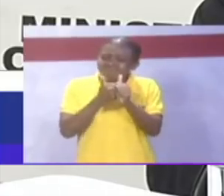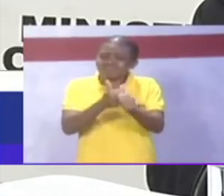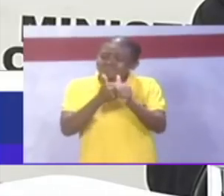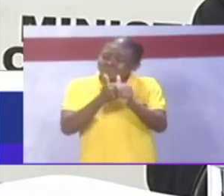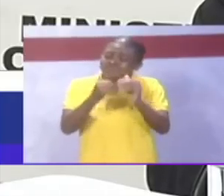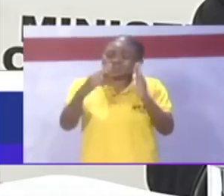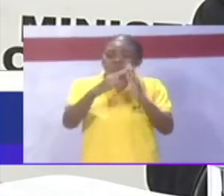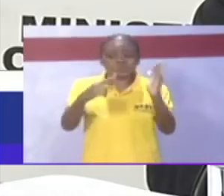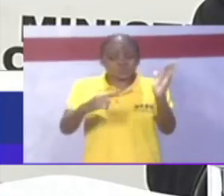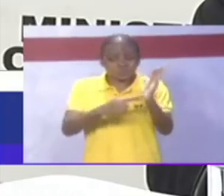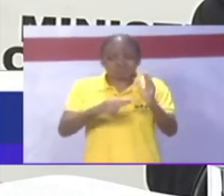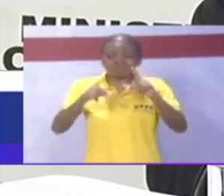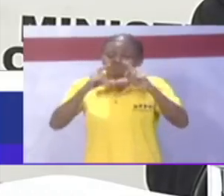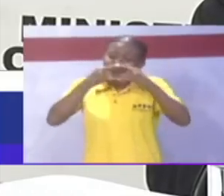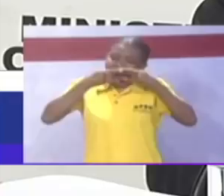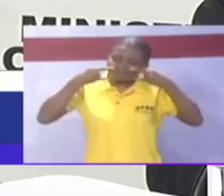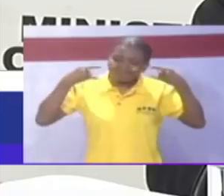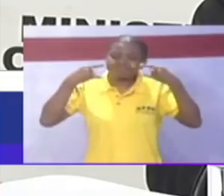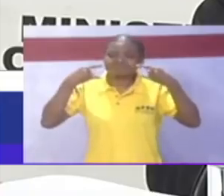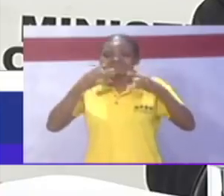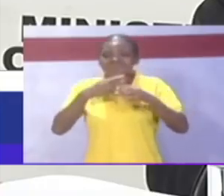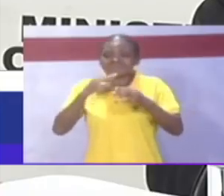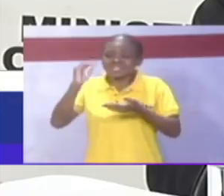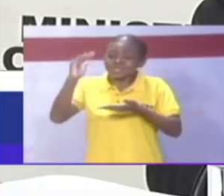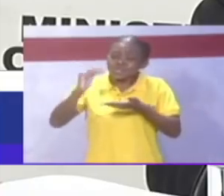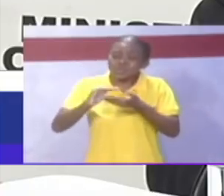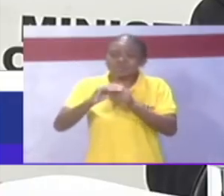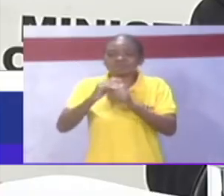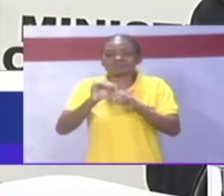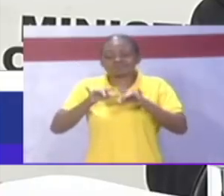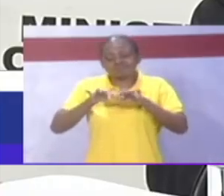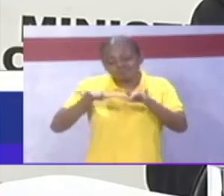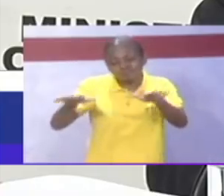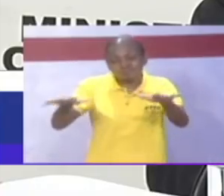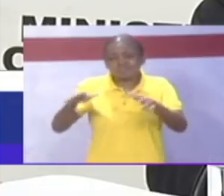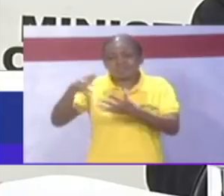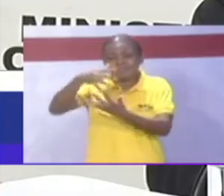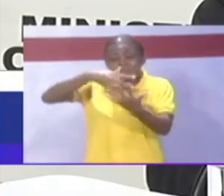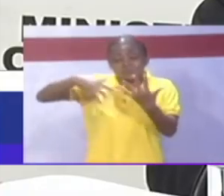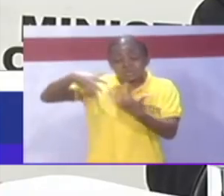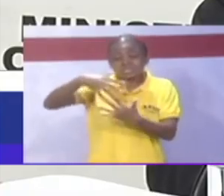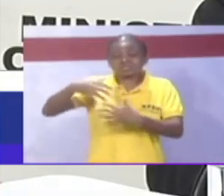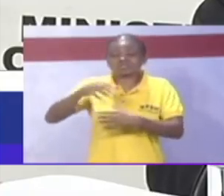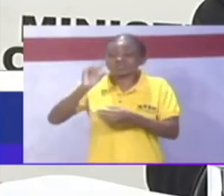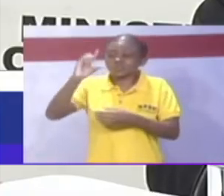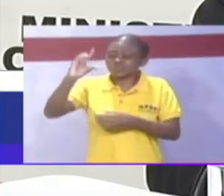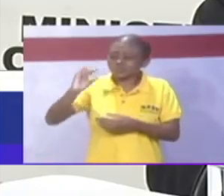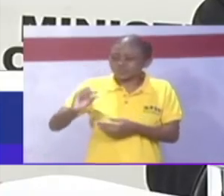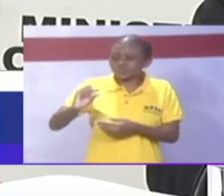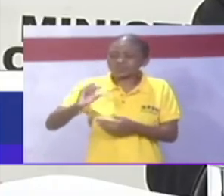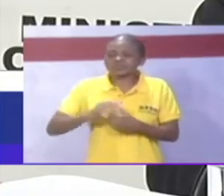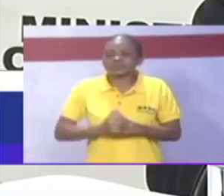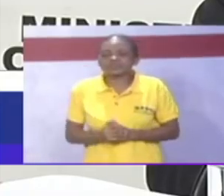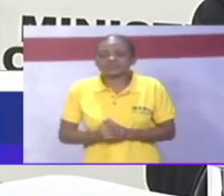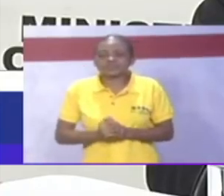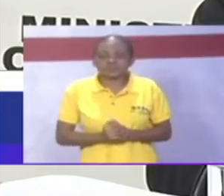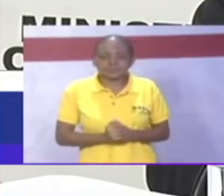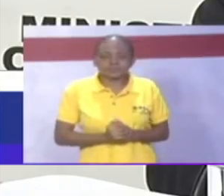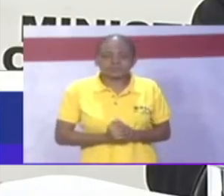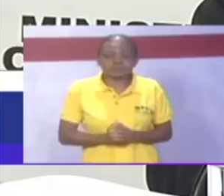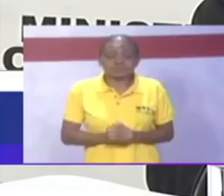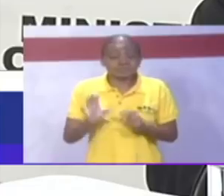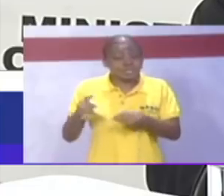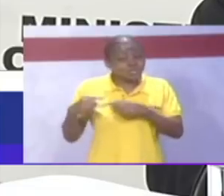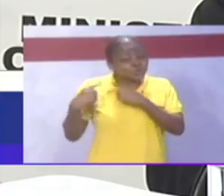maintenance of the reduced numbers in gatherings, maintenance of the call for vaccination because the vaccine does